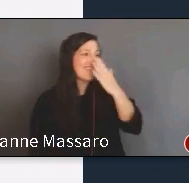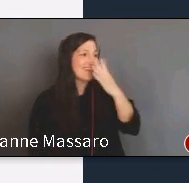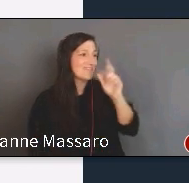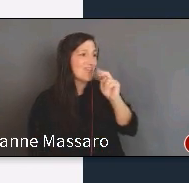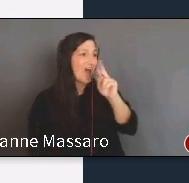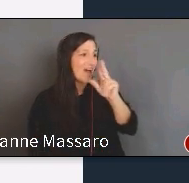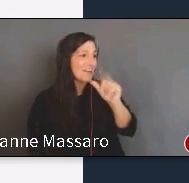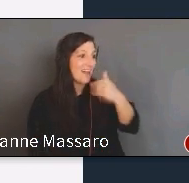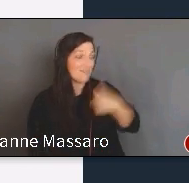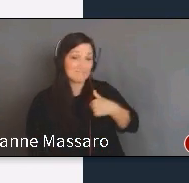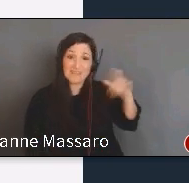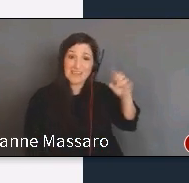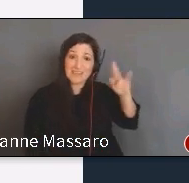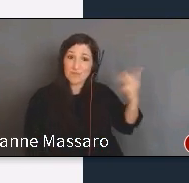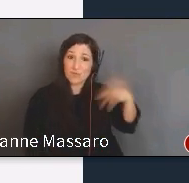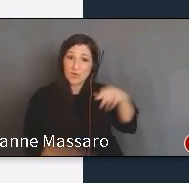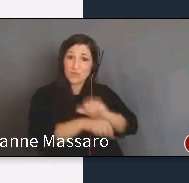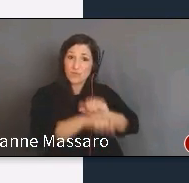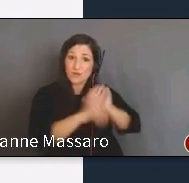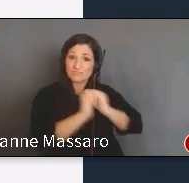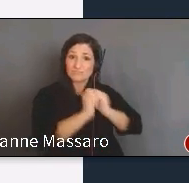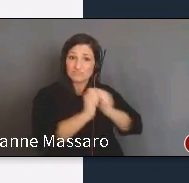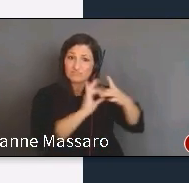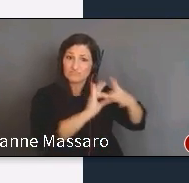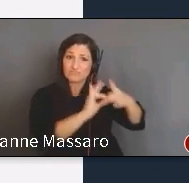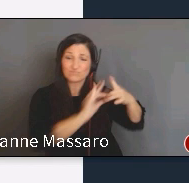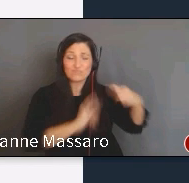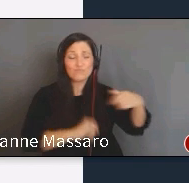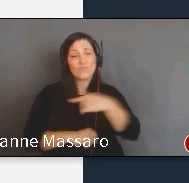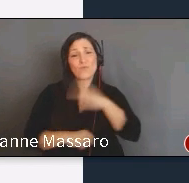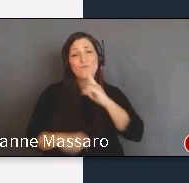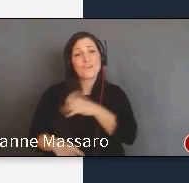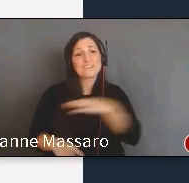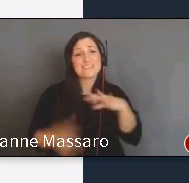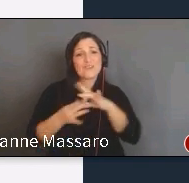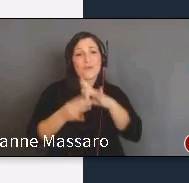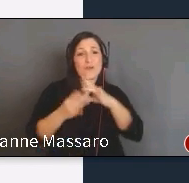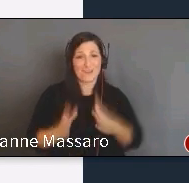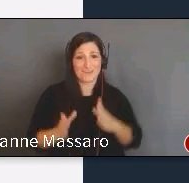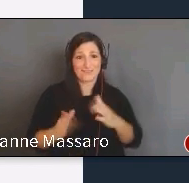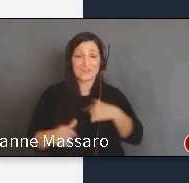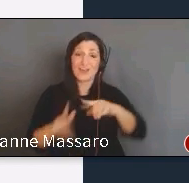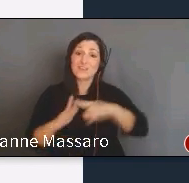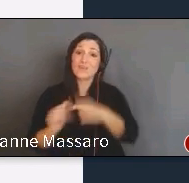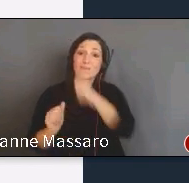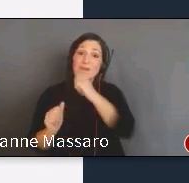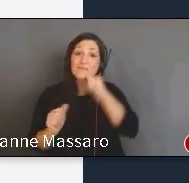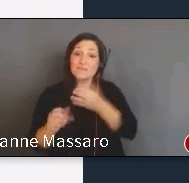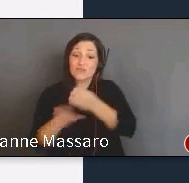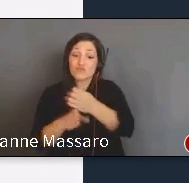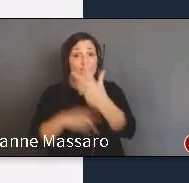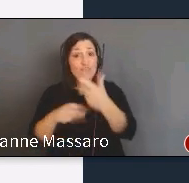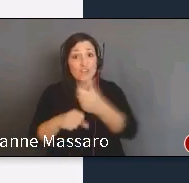work very closely together. We're on the same team and we work as staffing coordinators. I started my Amazon career 3 years ago as well,